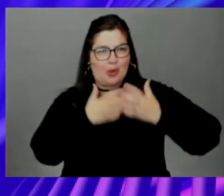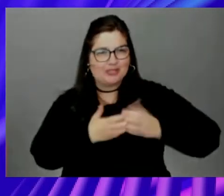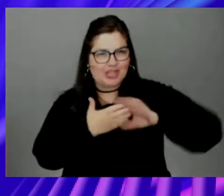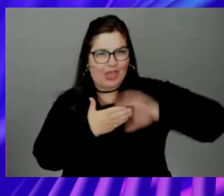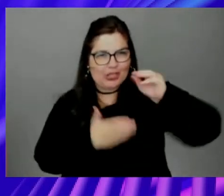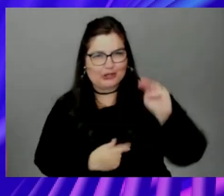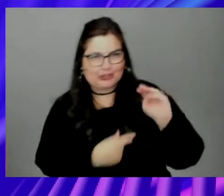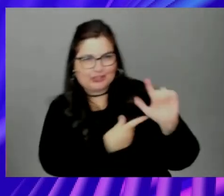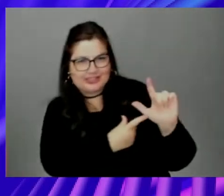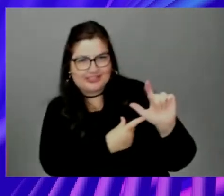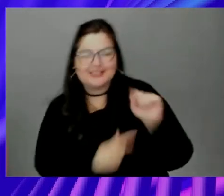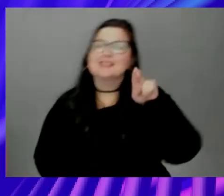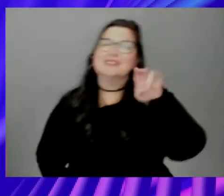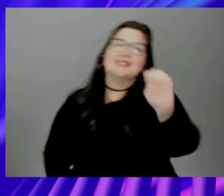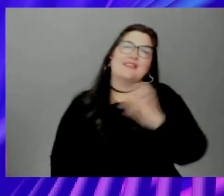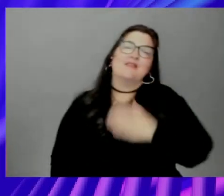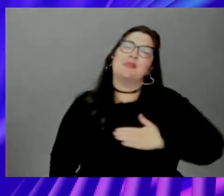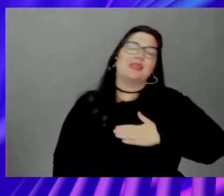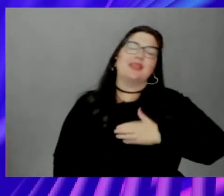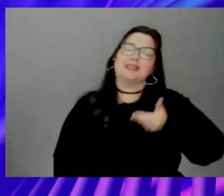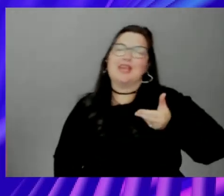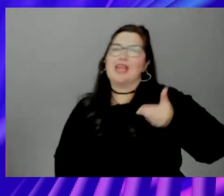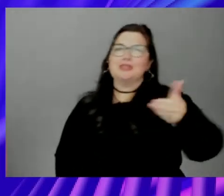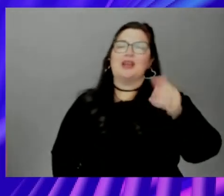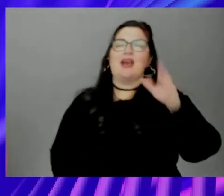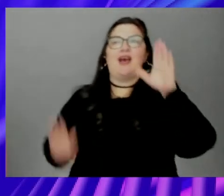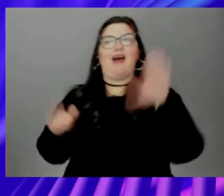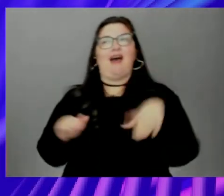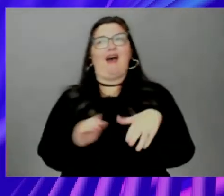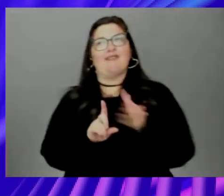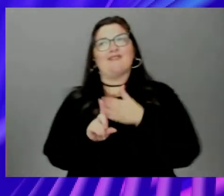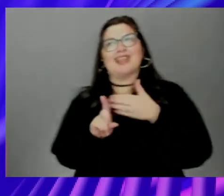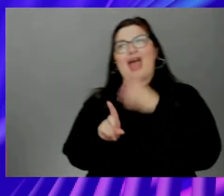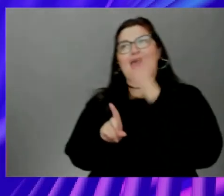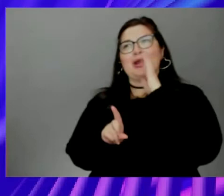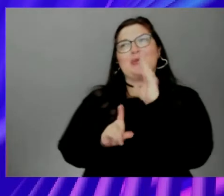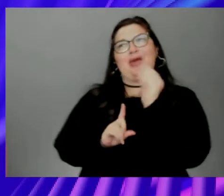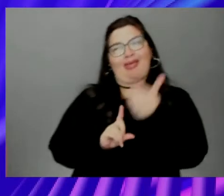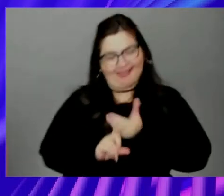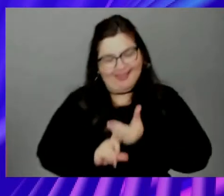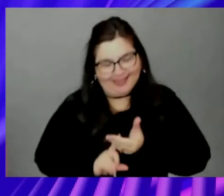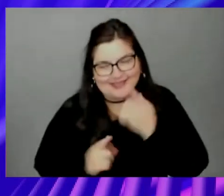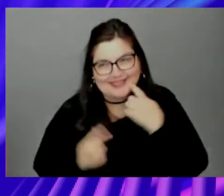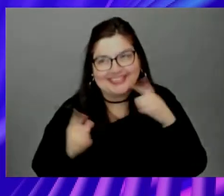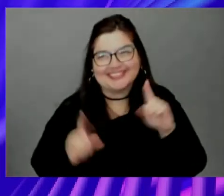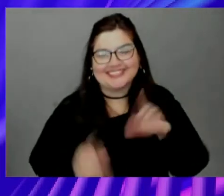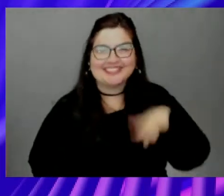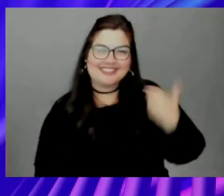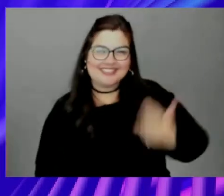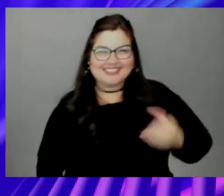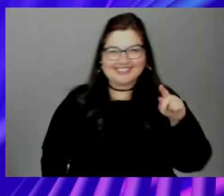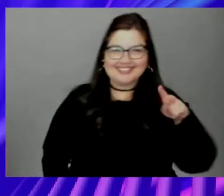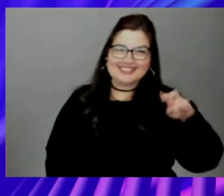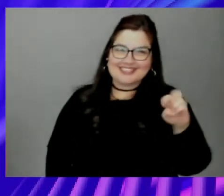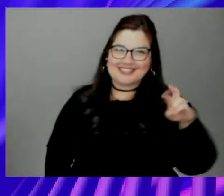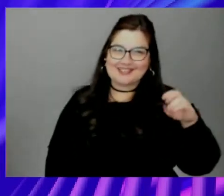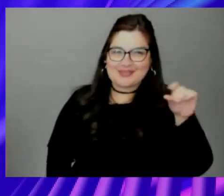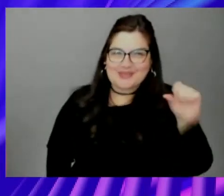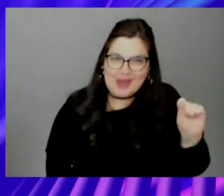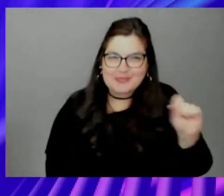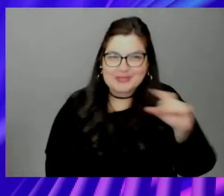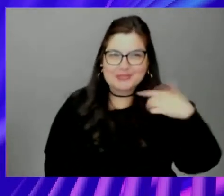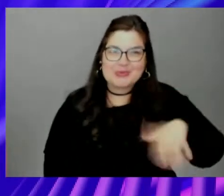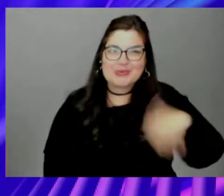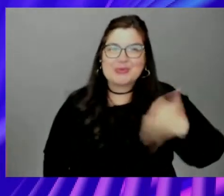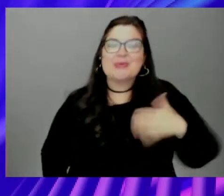to the people, please. All right. Buttery flattery will get you a long way with me. Hey, everyone. I'm Steve Roberts. I'm a developer advocate for .NET and PowerShell at